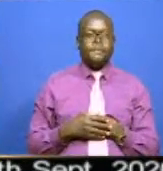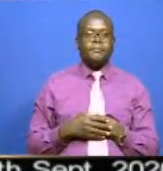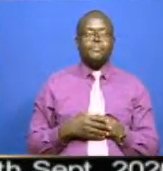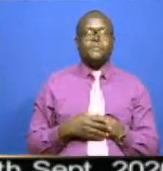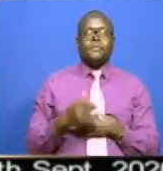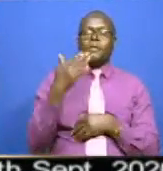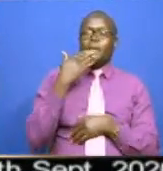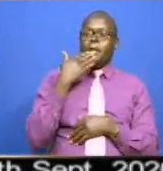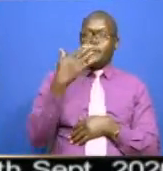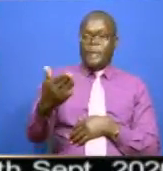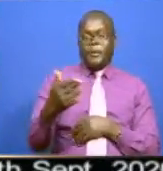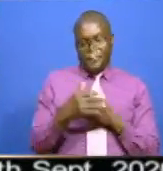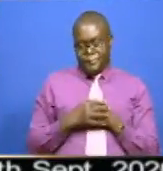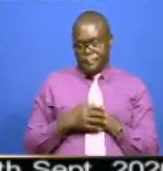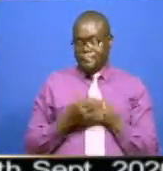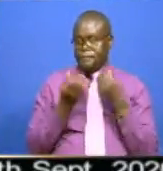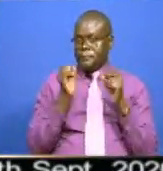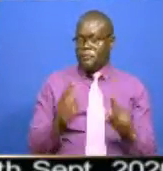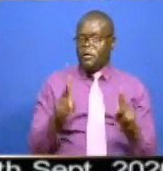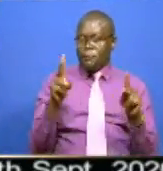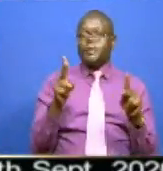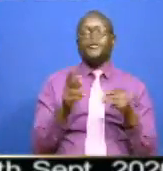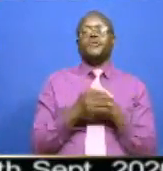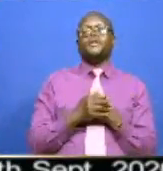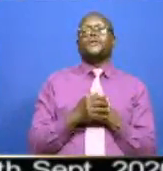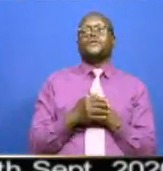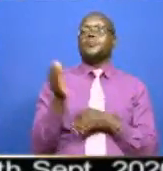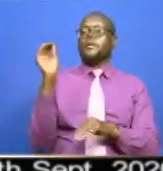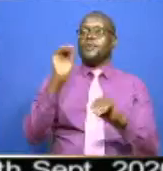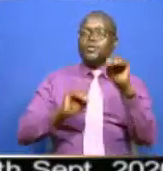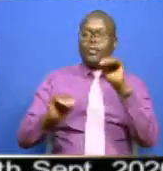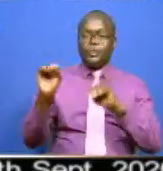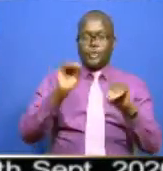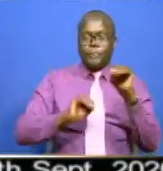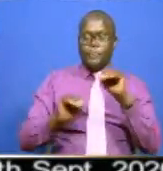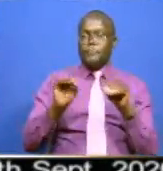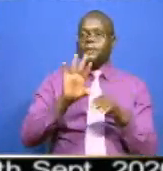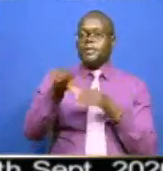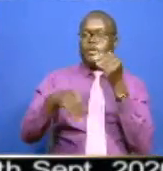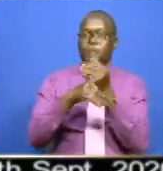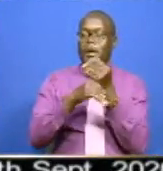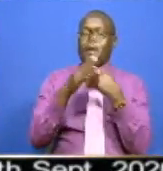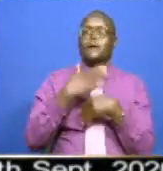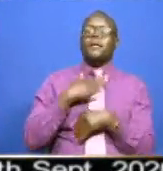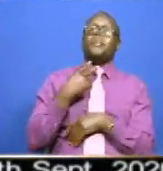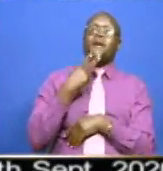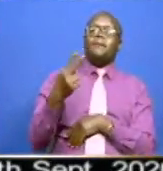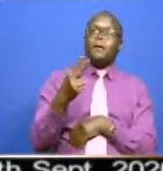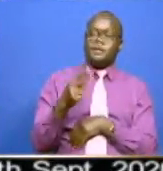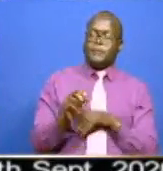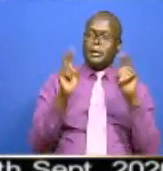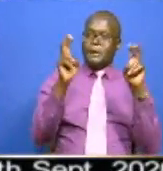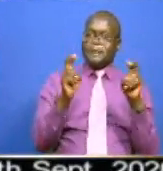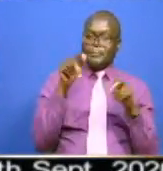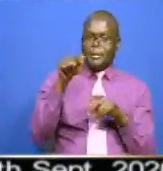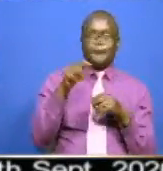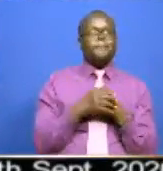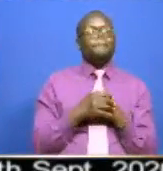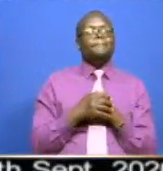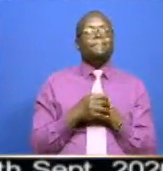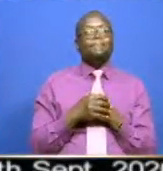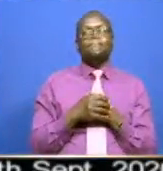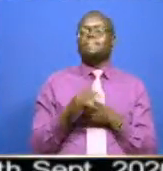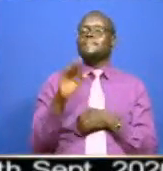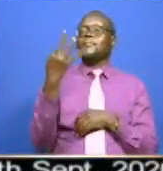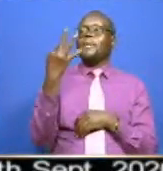Thank you, Honorable Speaker, for this opportunity to contribute and add my voice on the subject matter on the